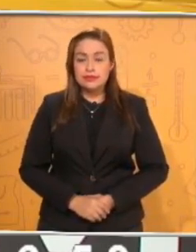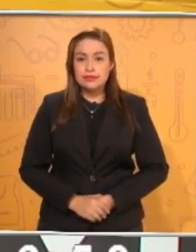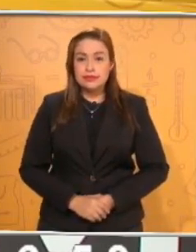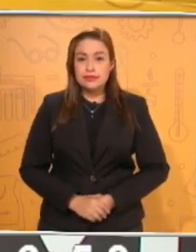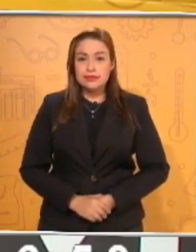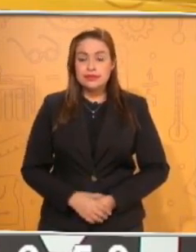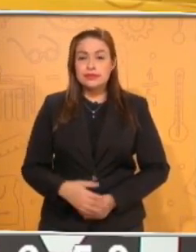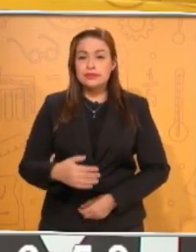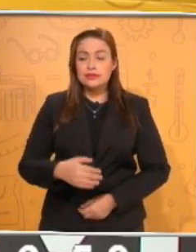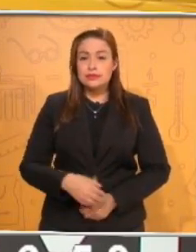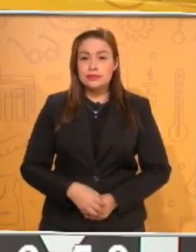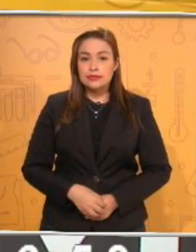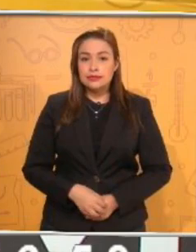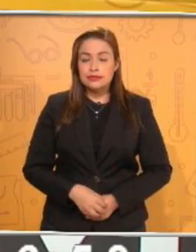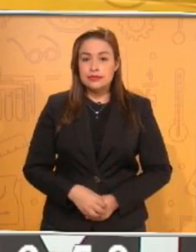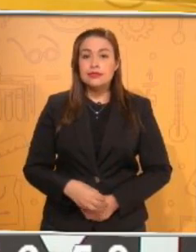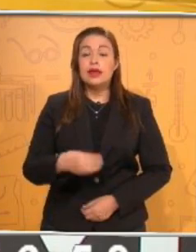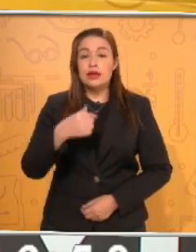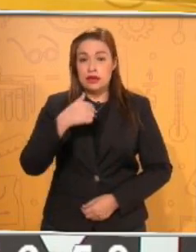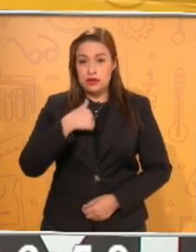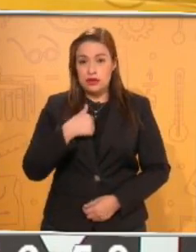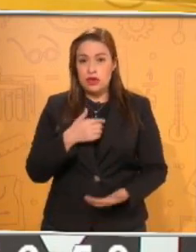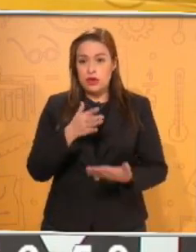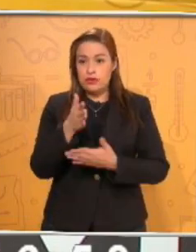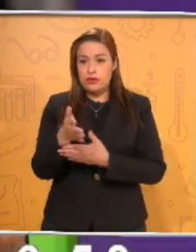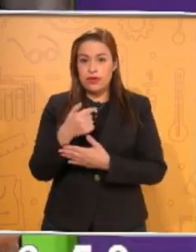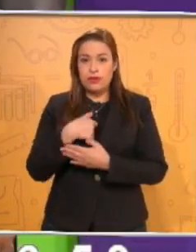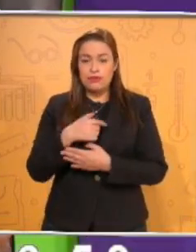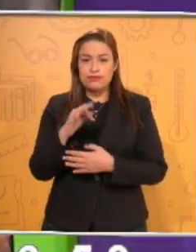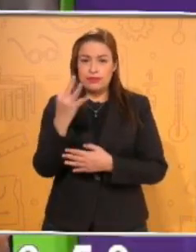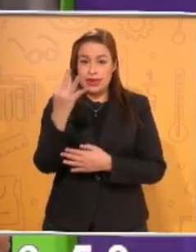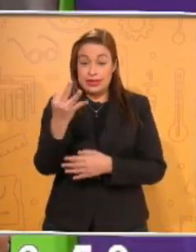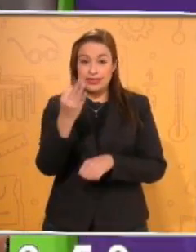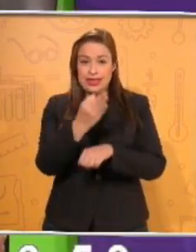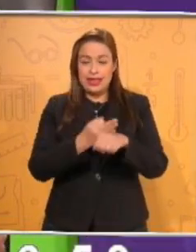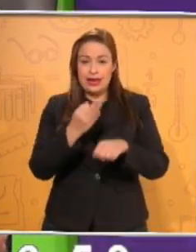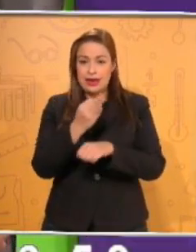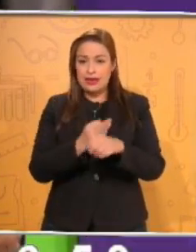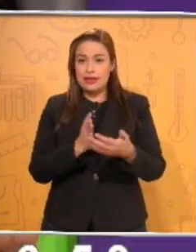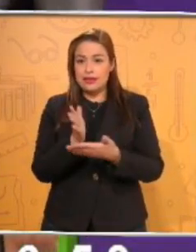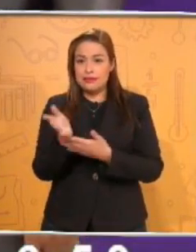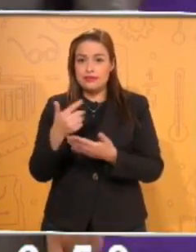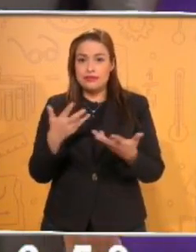I was answering a test online at 3 p.m.